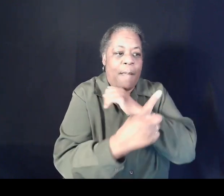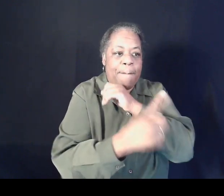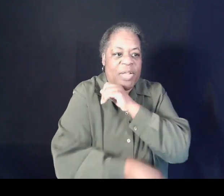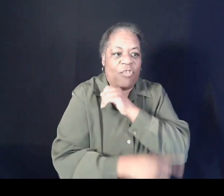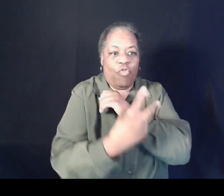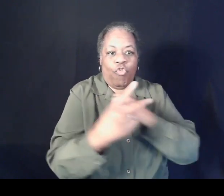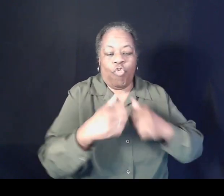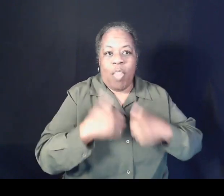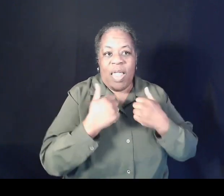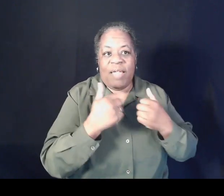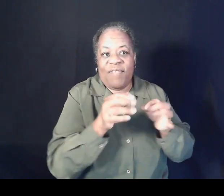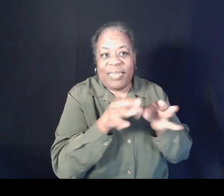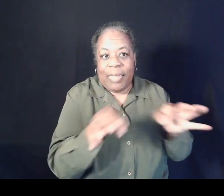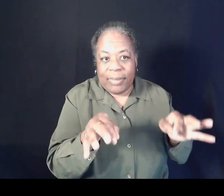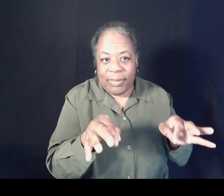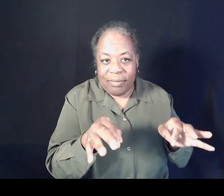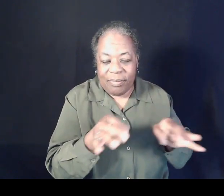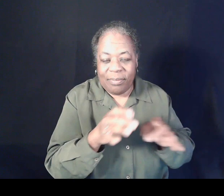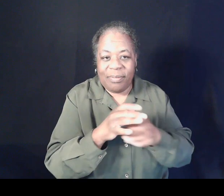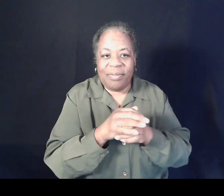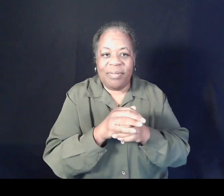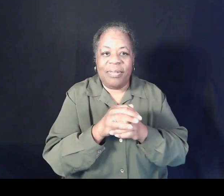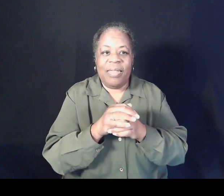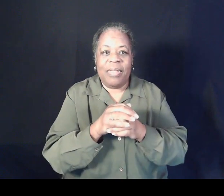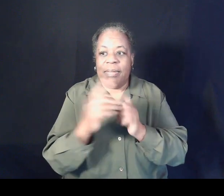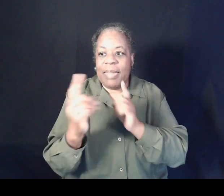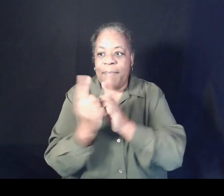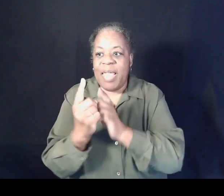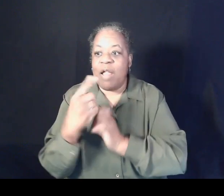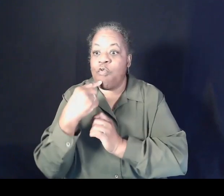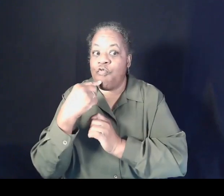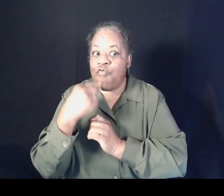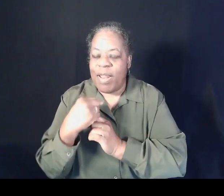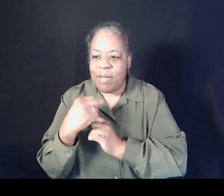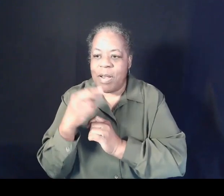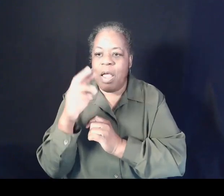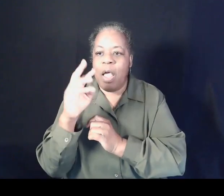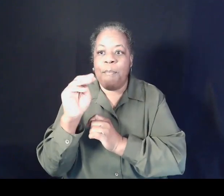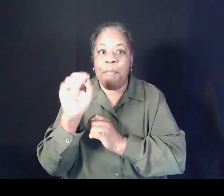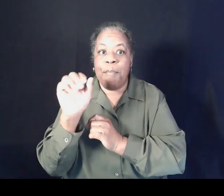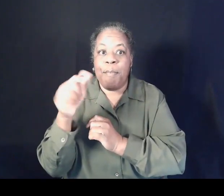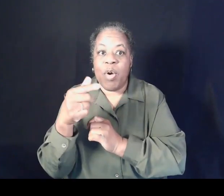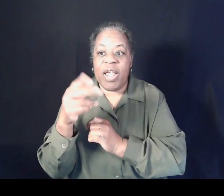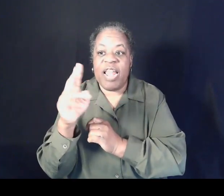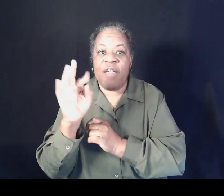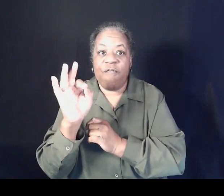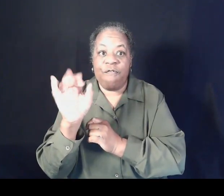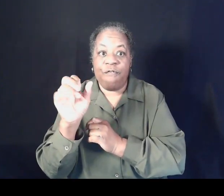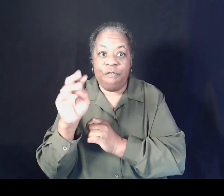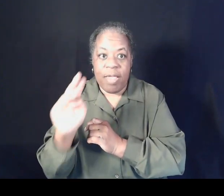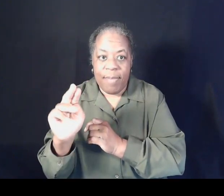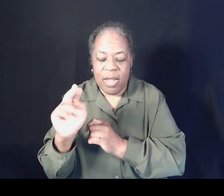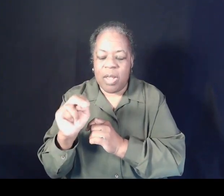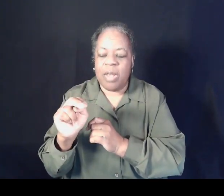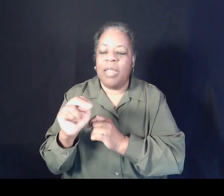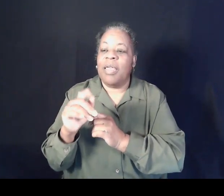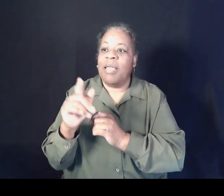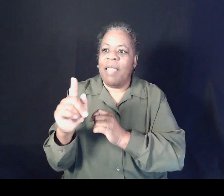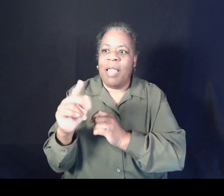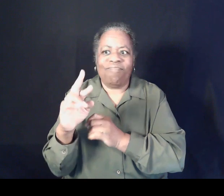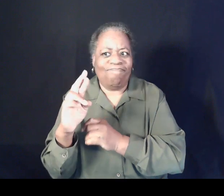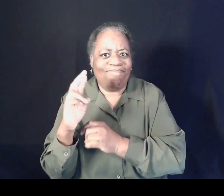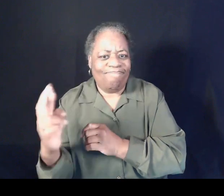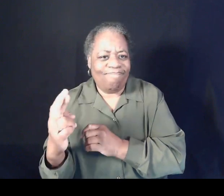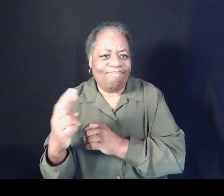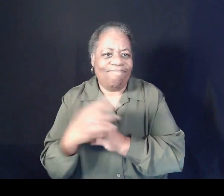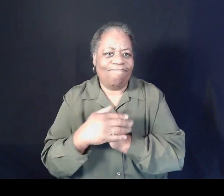character named Red, played by Morgan Freeman, and they'd become the closest of friends. The entire cast, antagonists and all, are